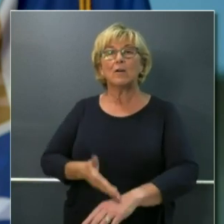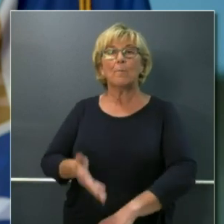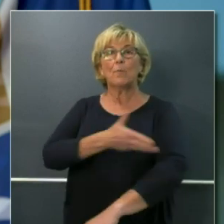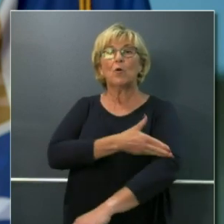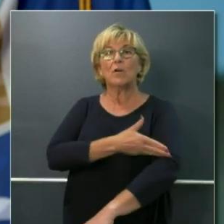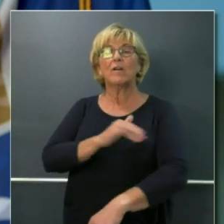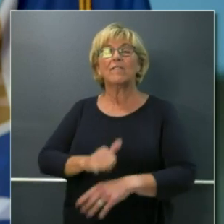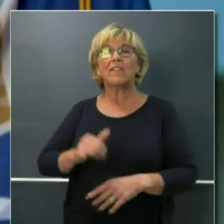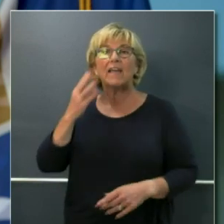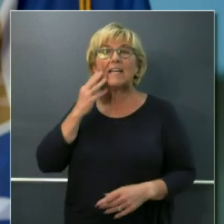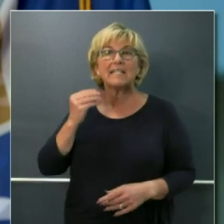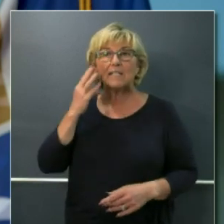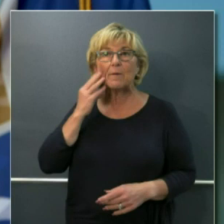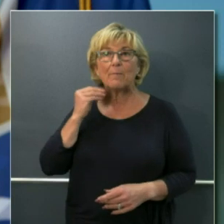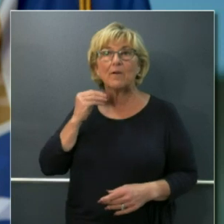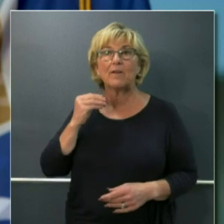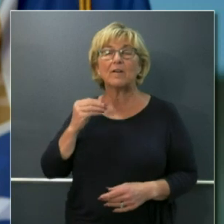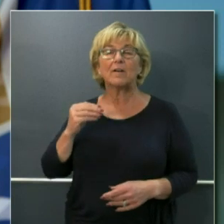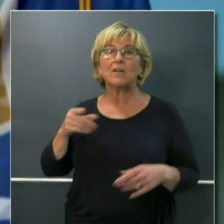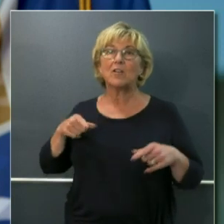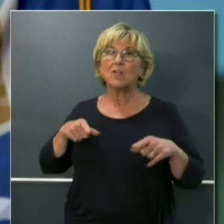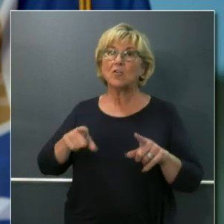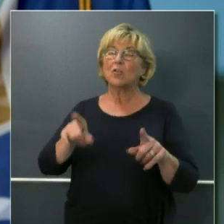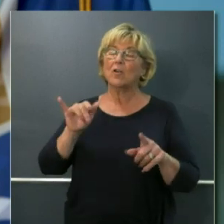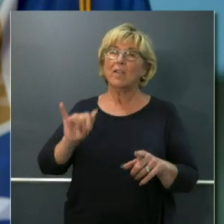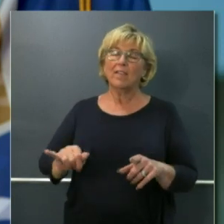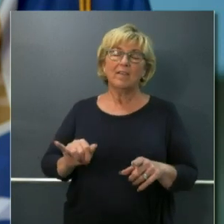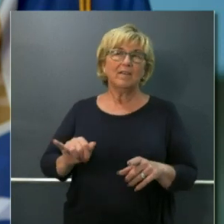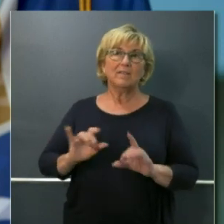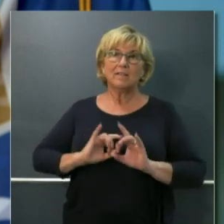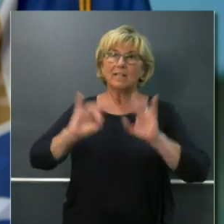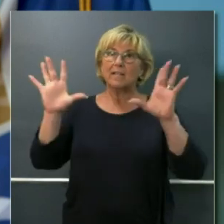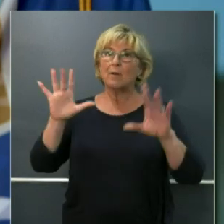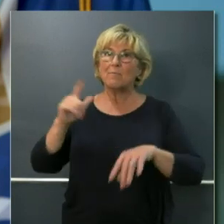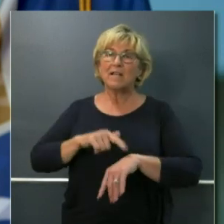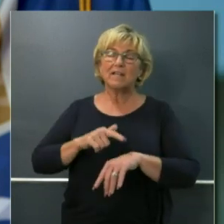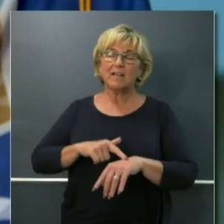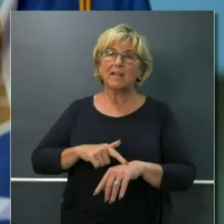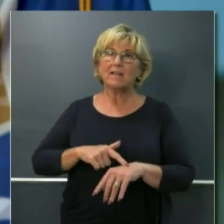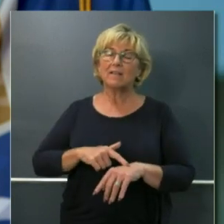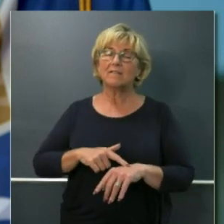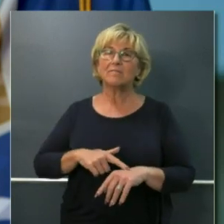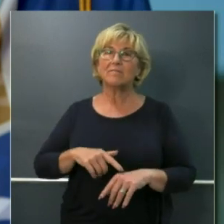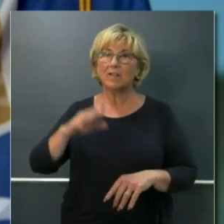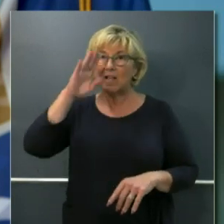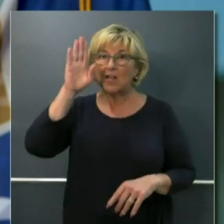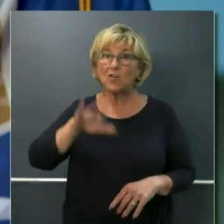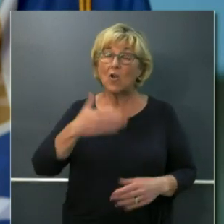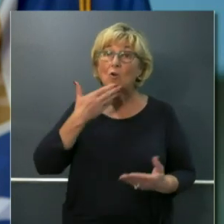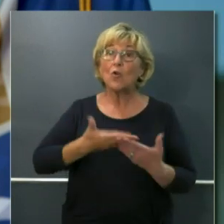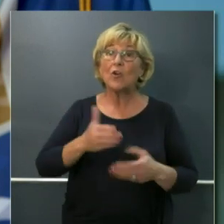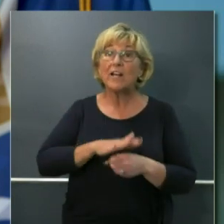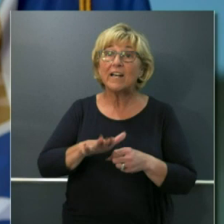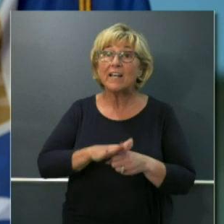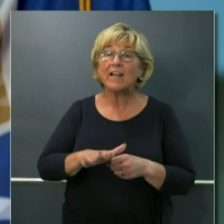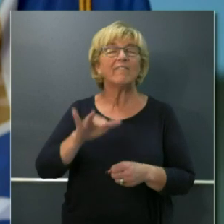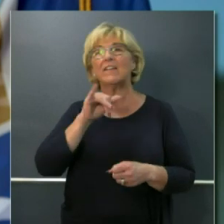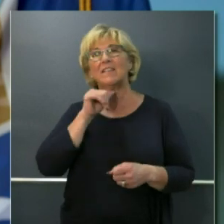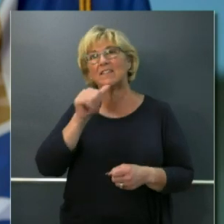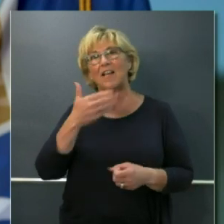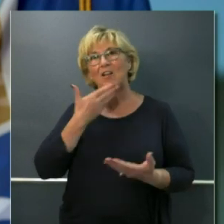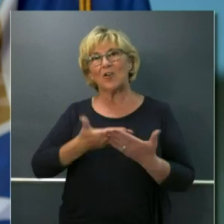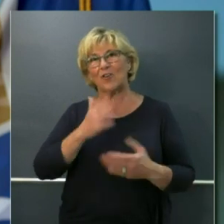upon that experience in these historic and unprecedented times. And no, good enough never is. And